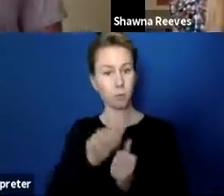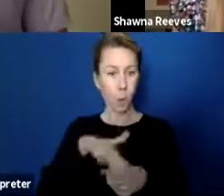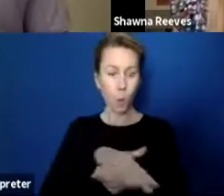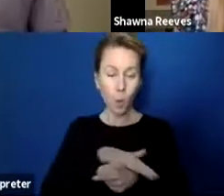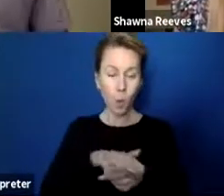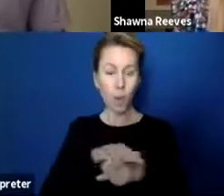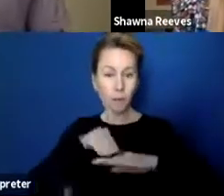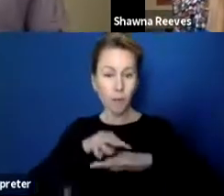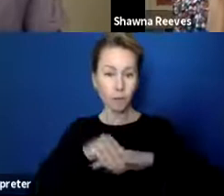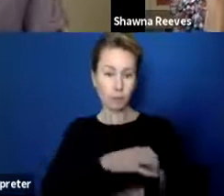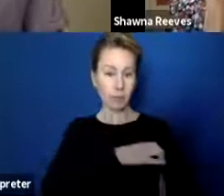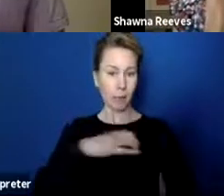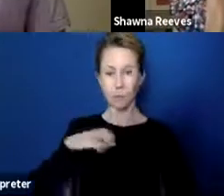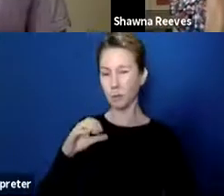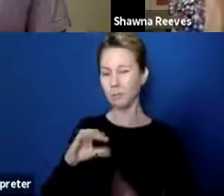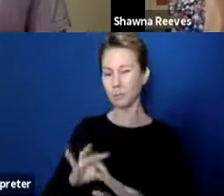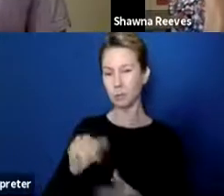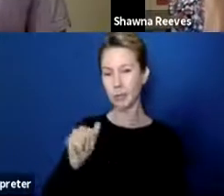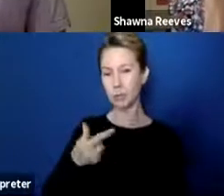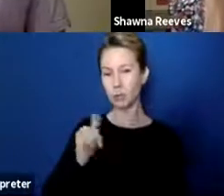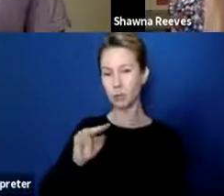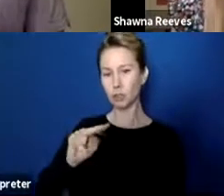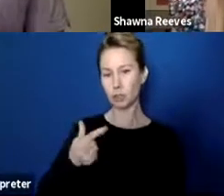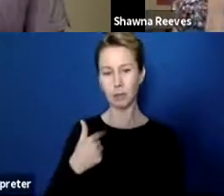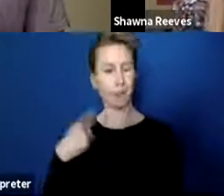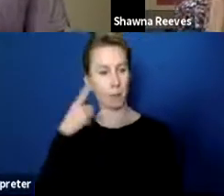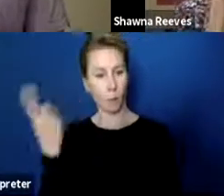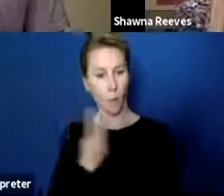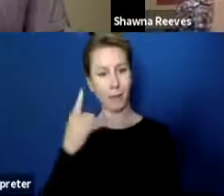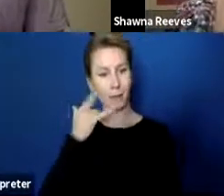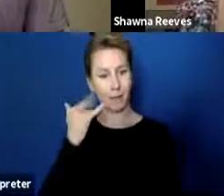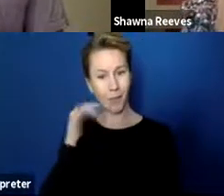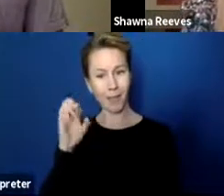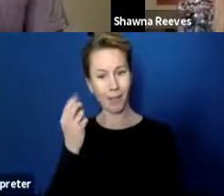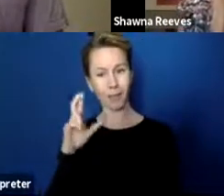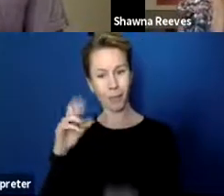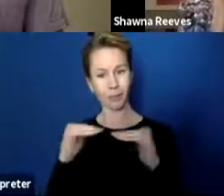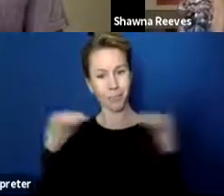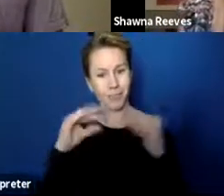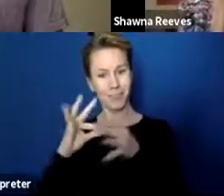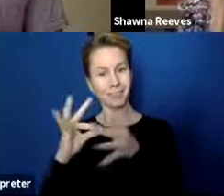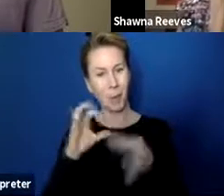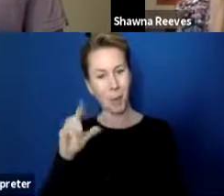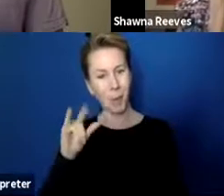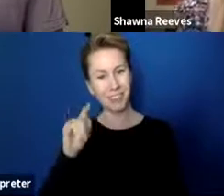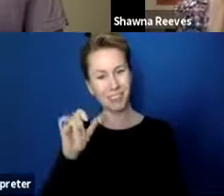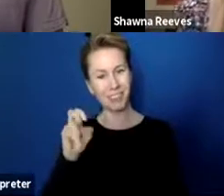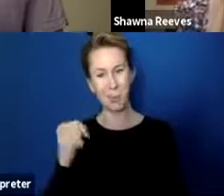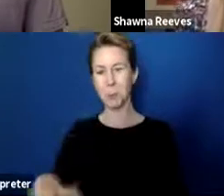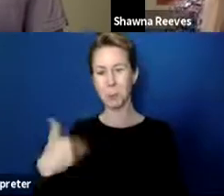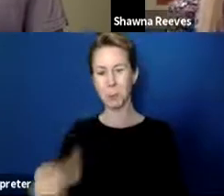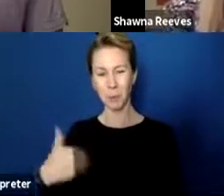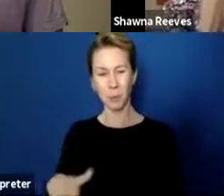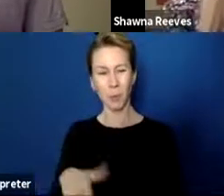first chance to get involved. And so I think it's always good to start where you live. Understand what kind of senior services are out there and understand how you